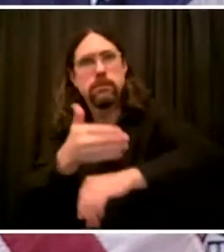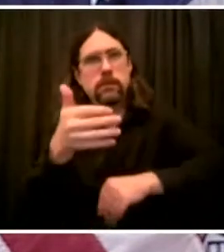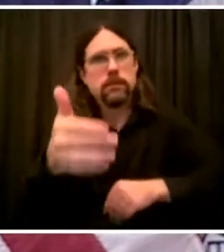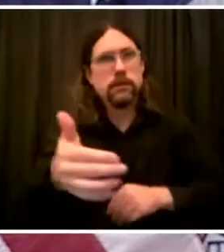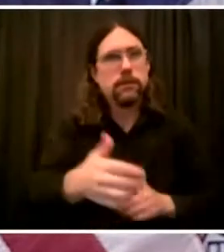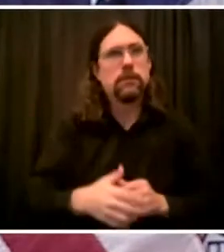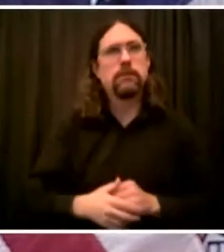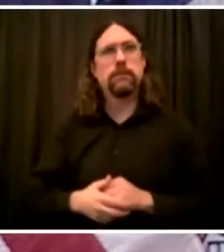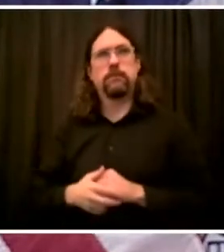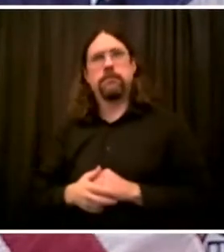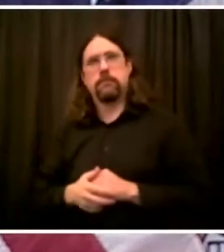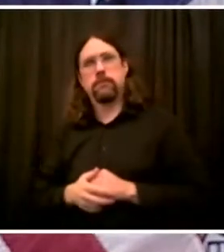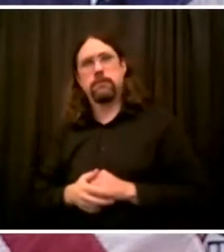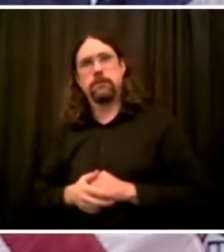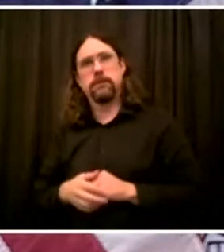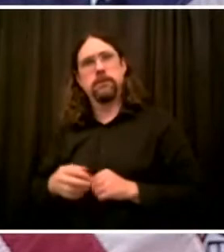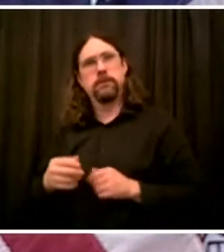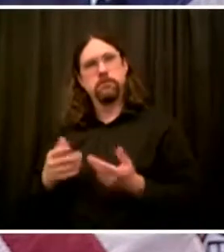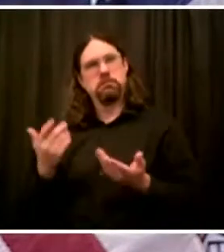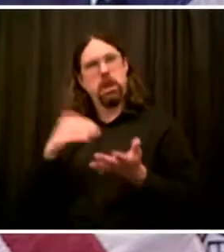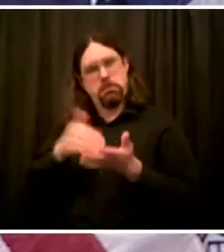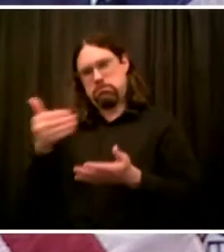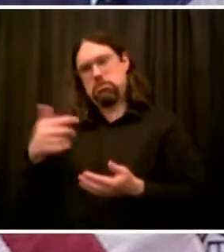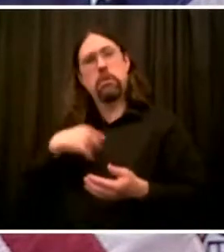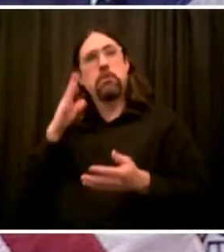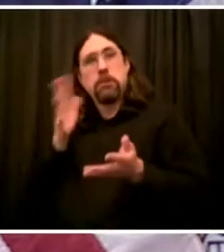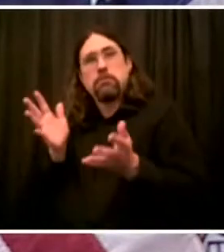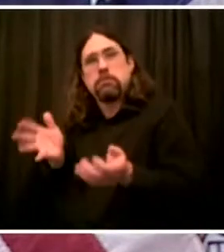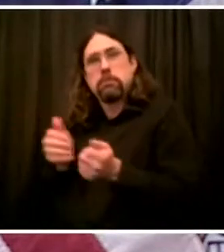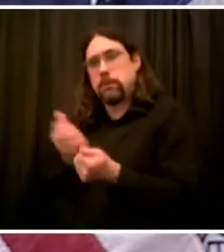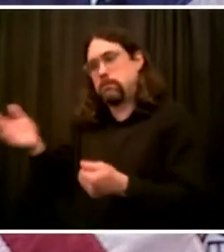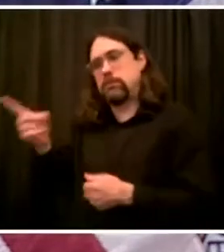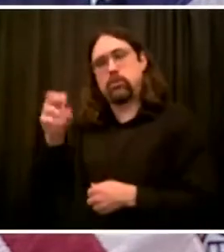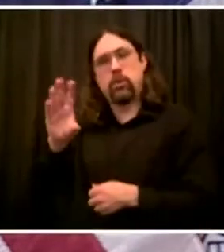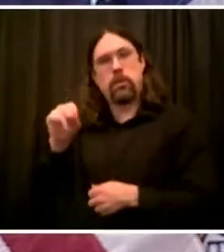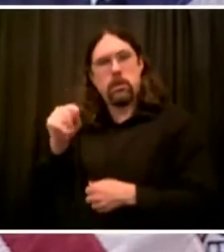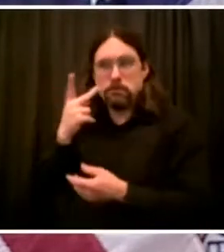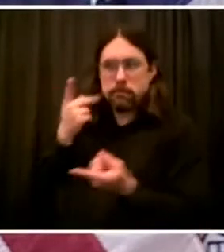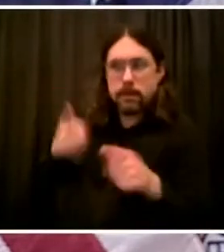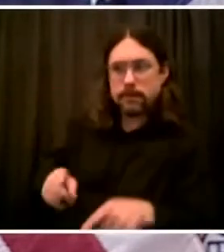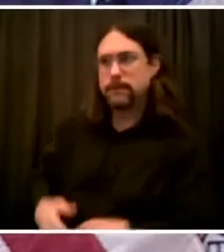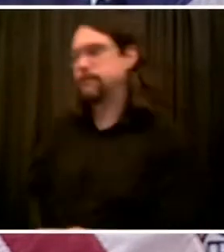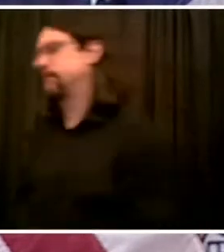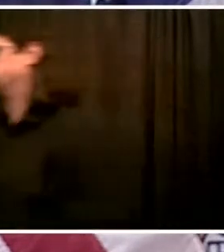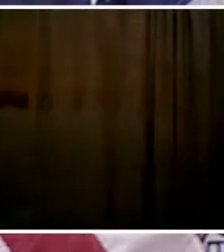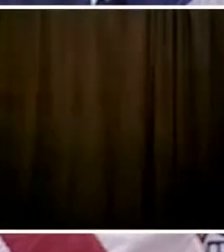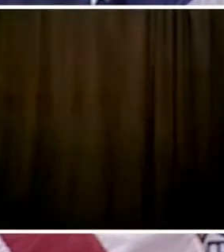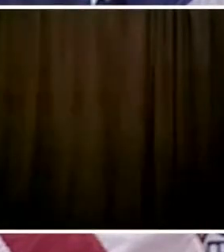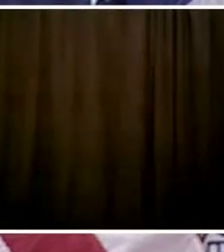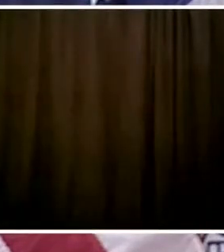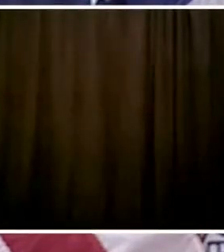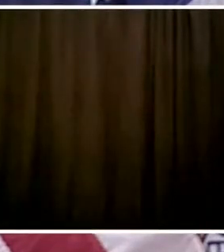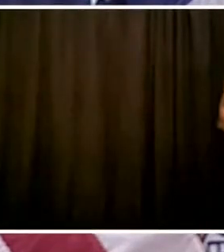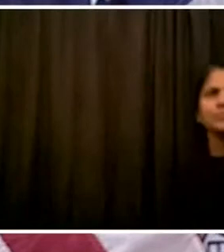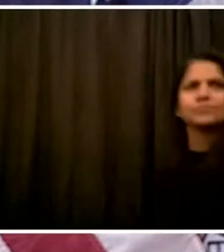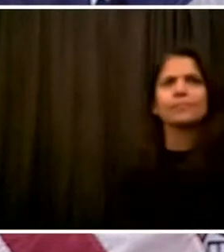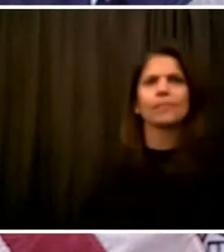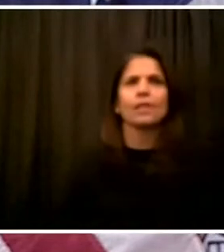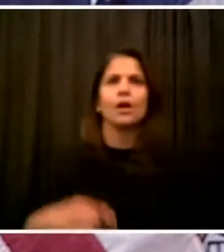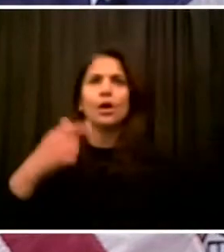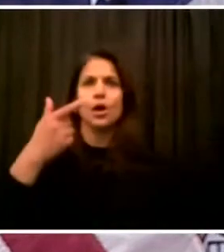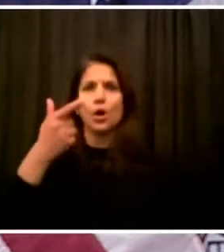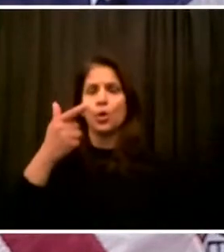conversations, I'll have more to say. Gwen from Cranes is up next. Gwen. Good morning,